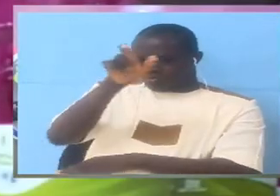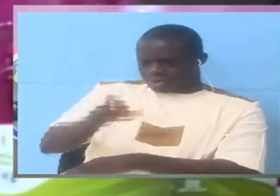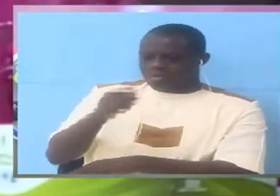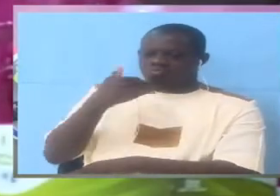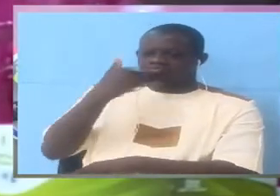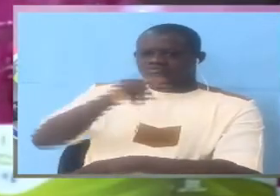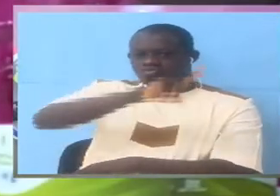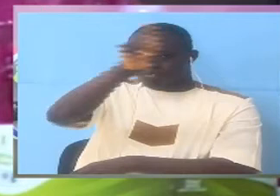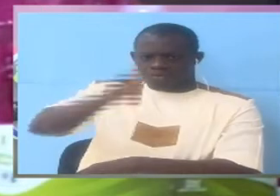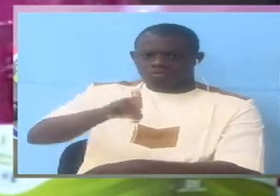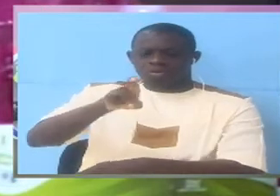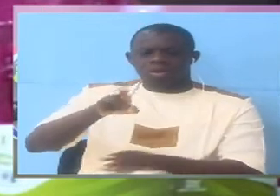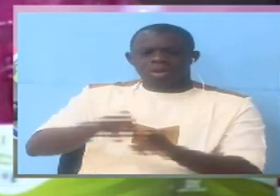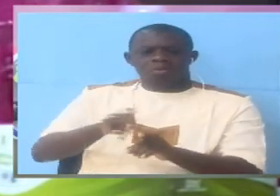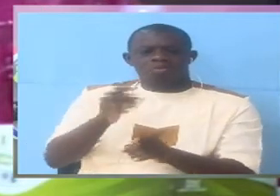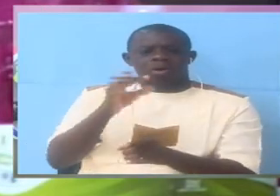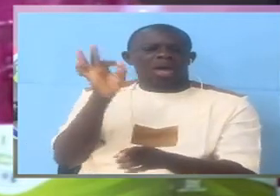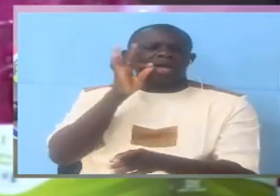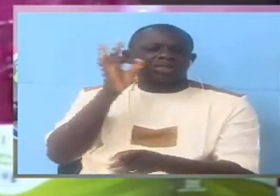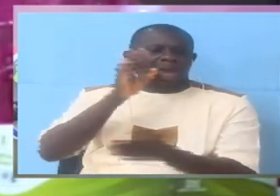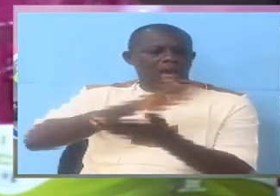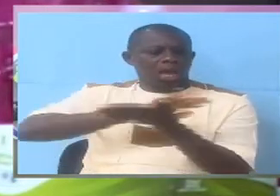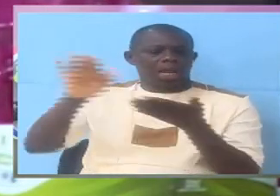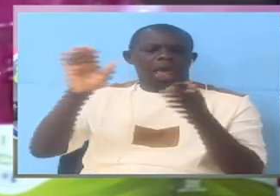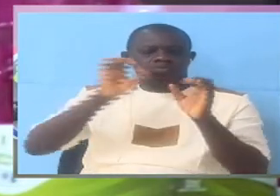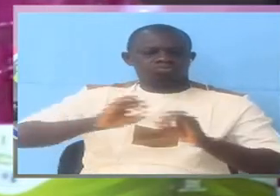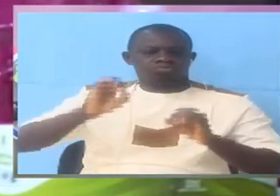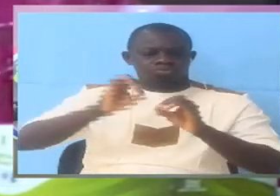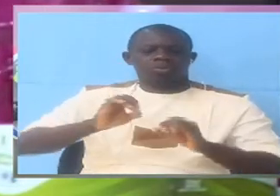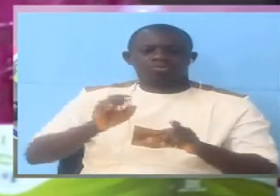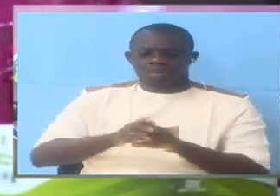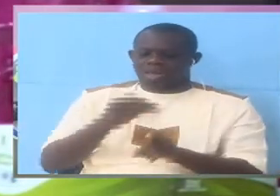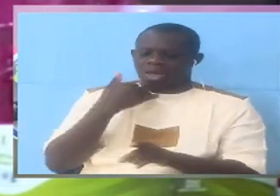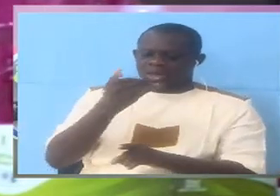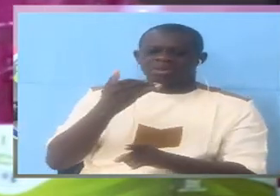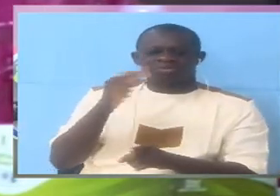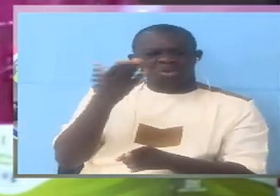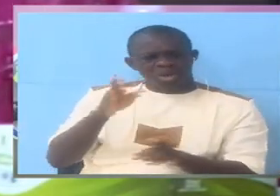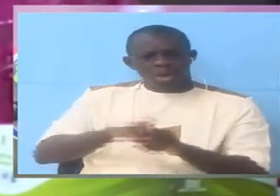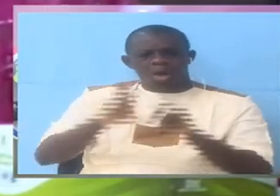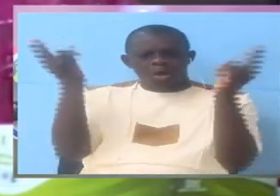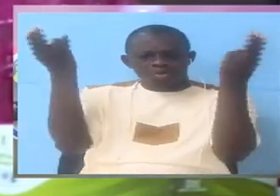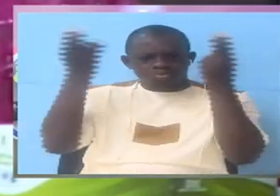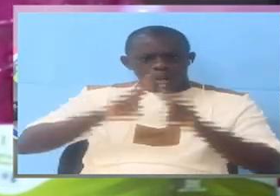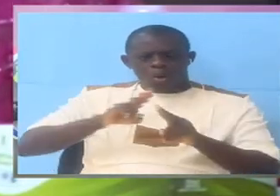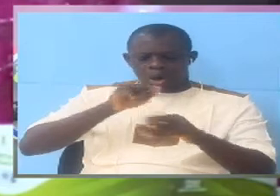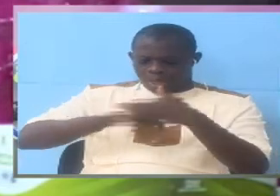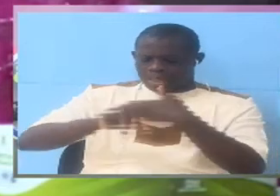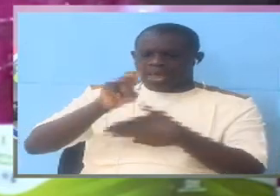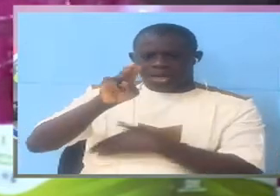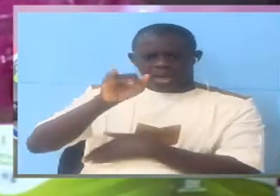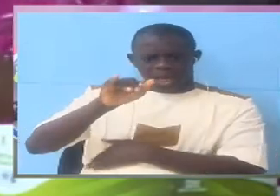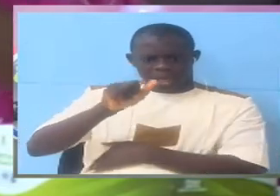asked before, but it was not answered clearly to me. Well, is it the law there that